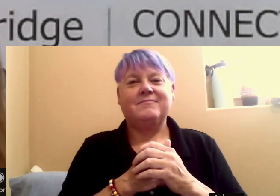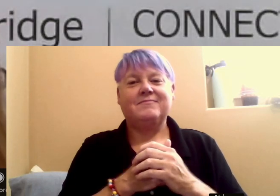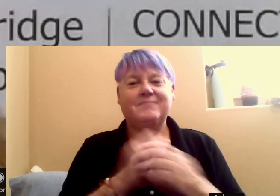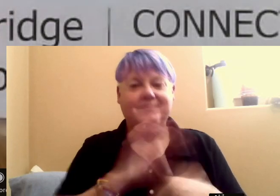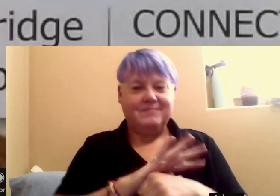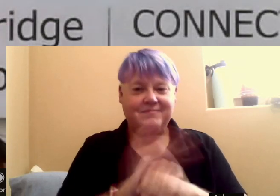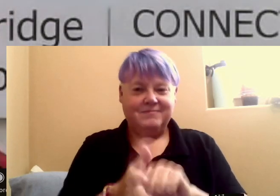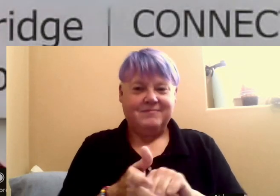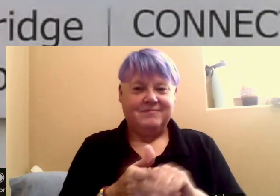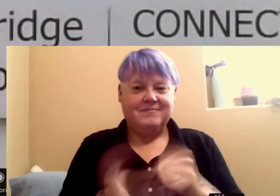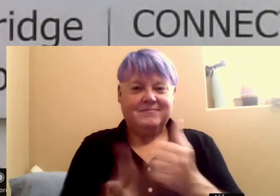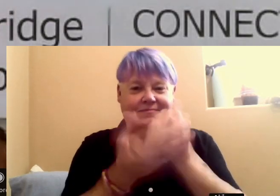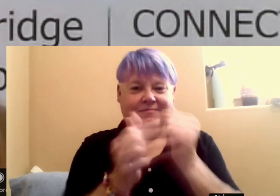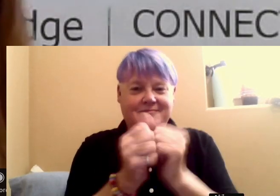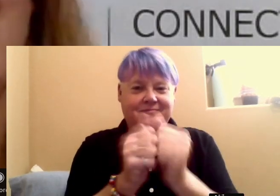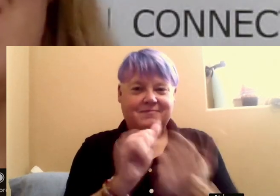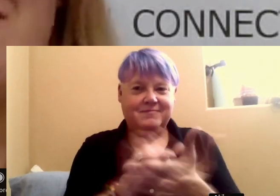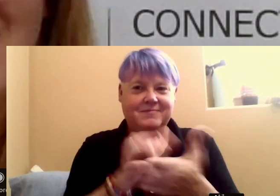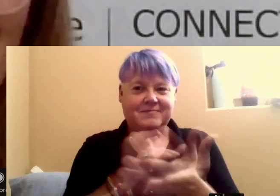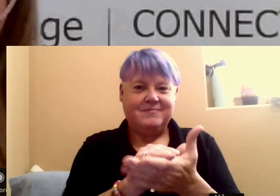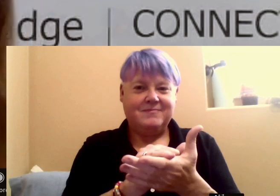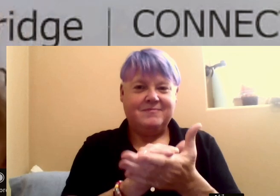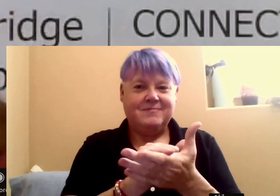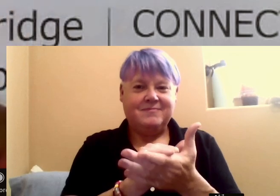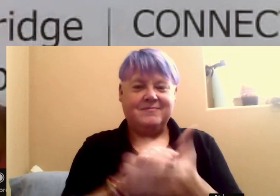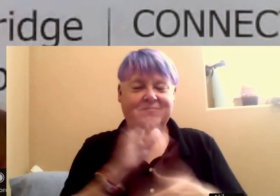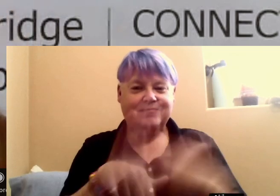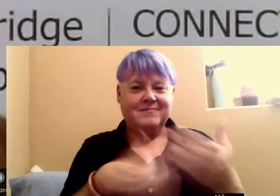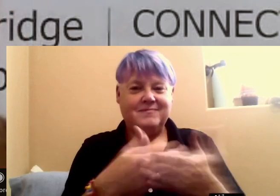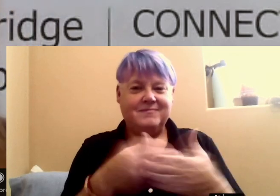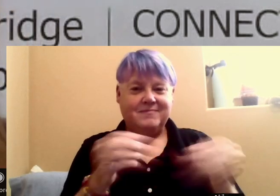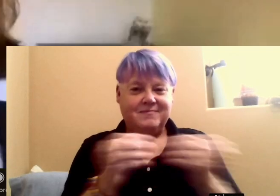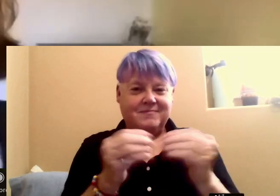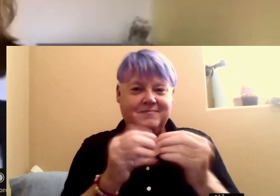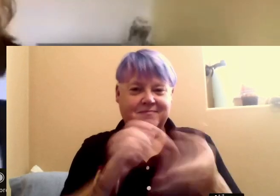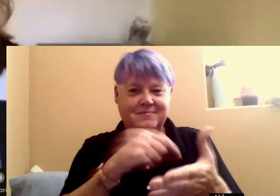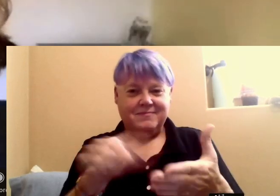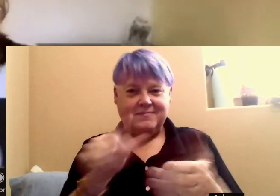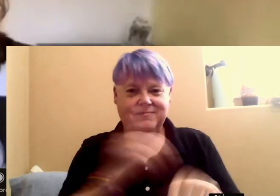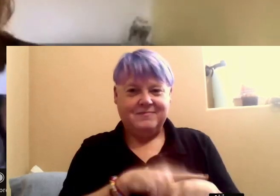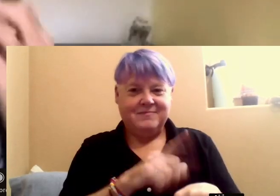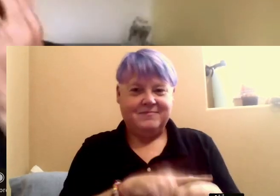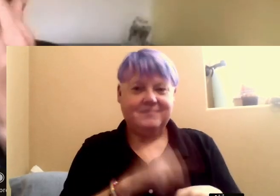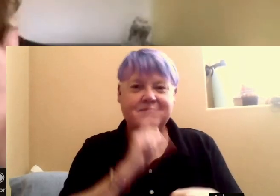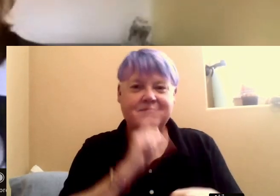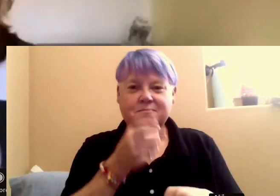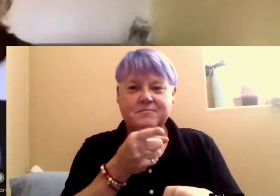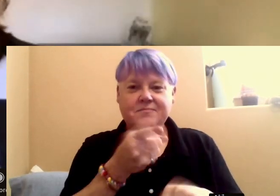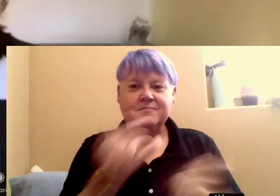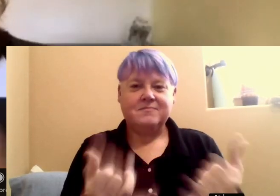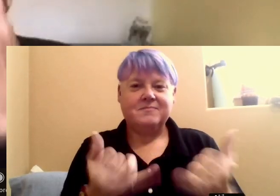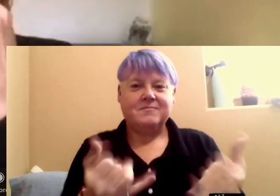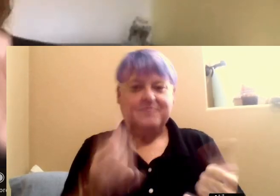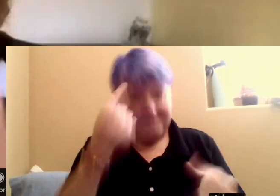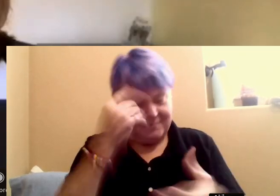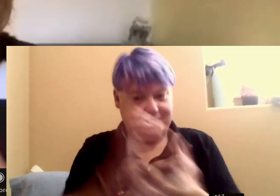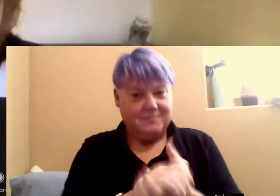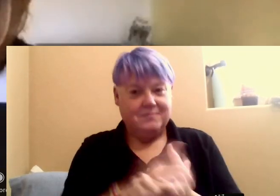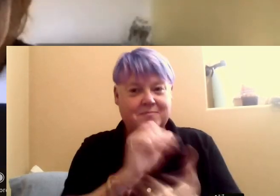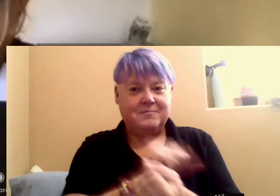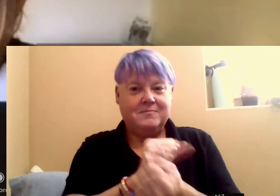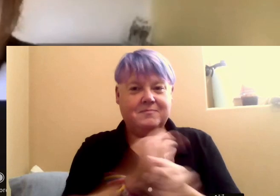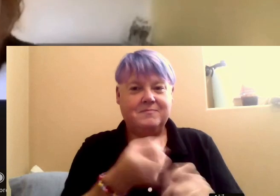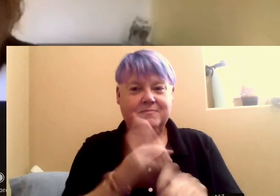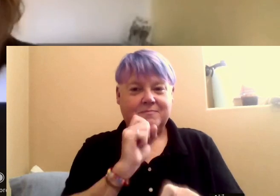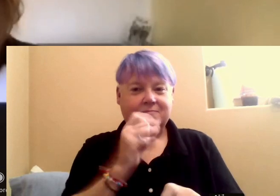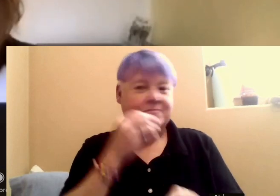that as well, I'm sure. All this extra writing time. Well, it's true. And then also now my husband works from home, and my daughter